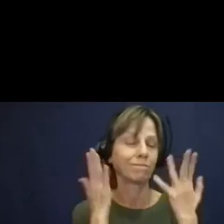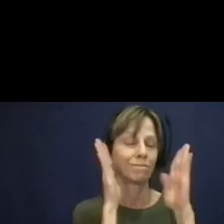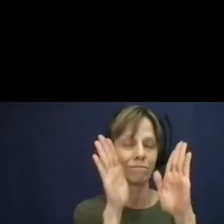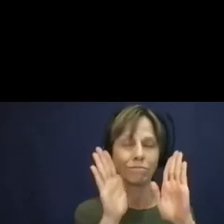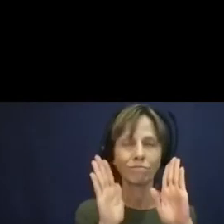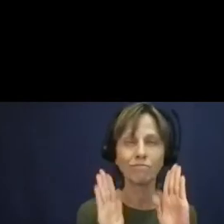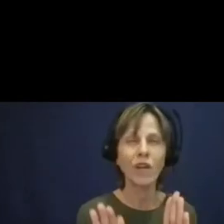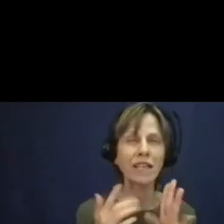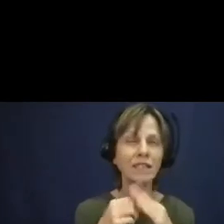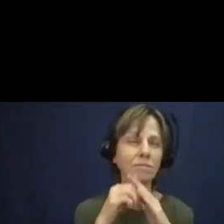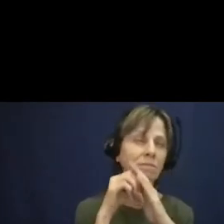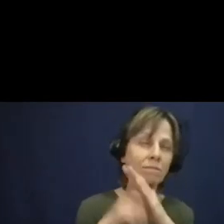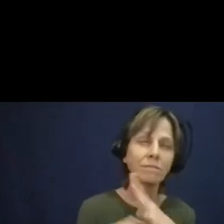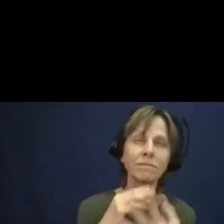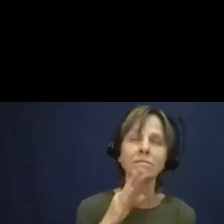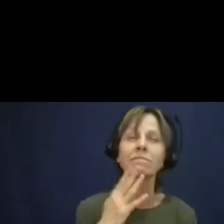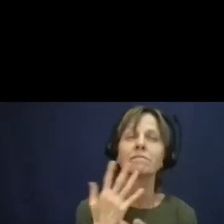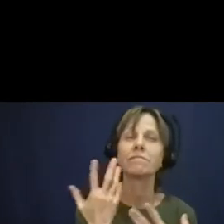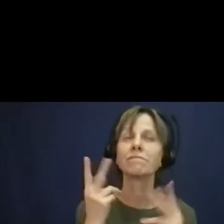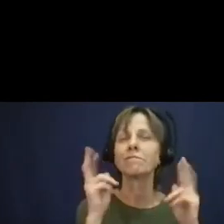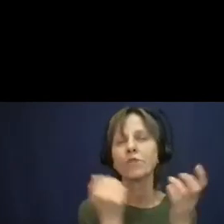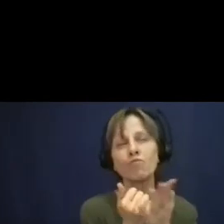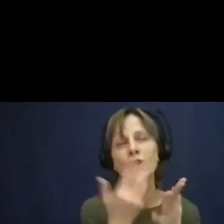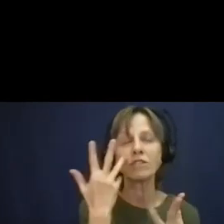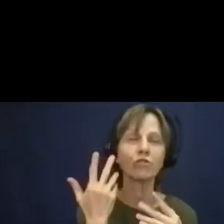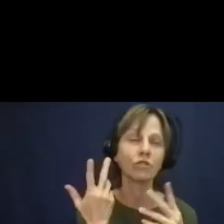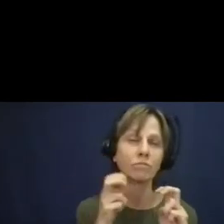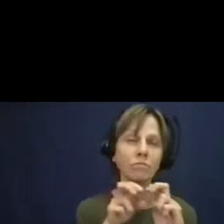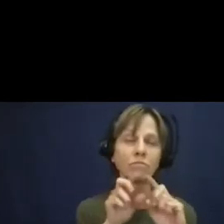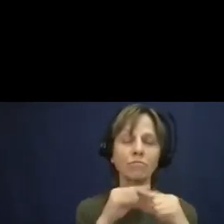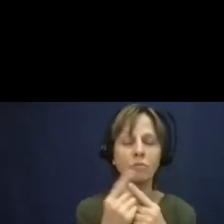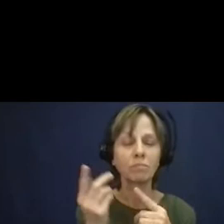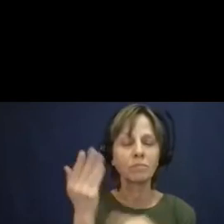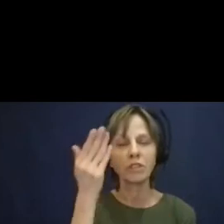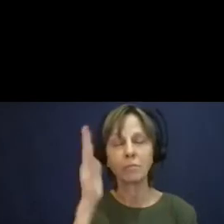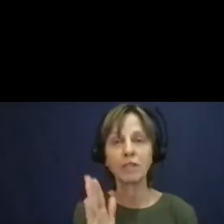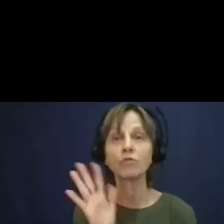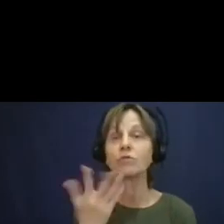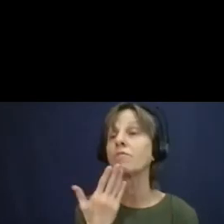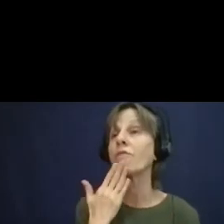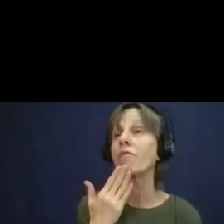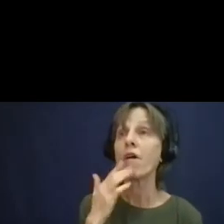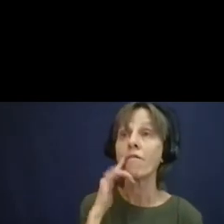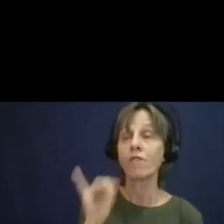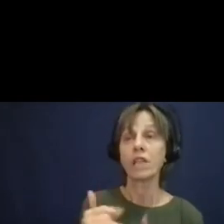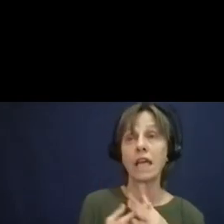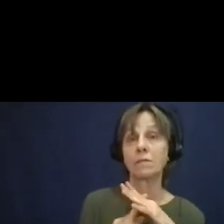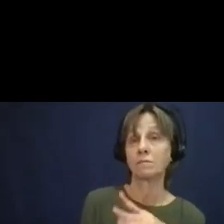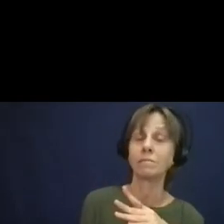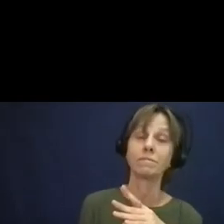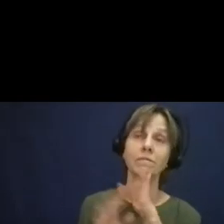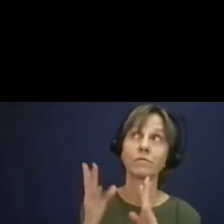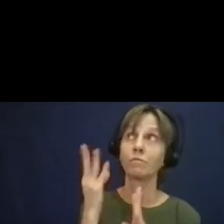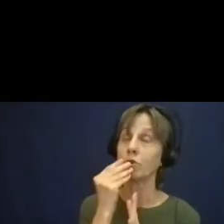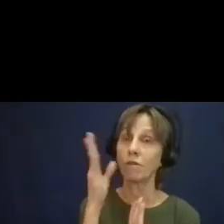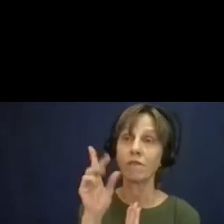our panelists and our speakers. Thank you for that really beautiful kickoff, Deb. So as you said,